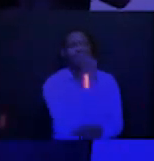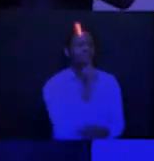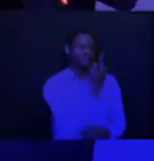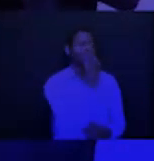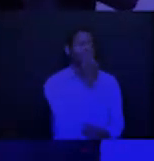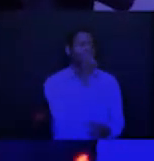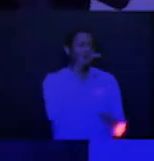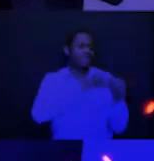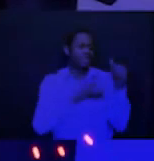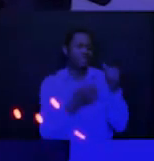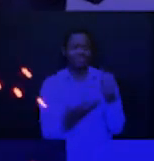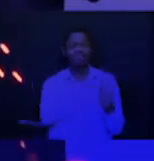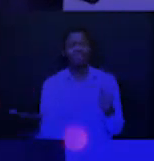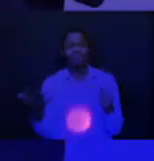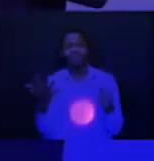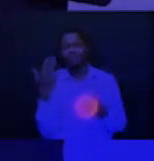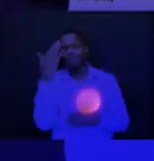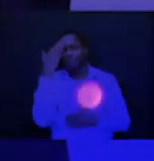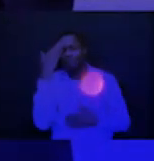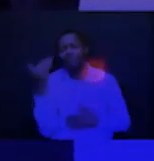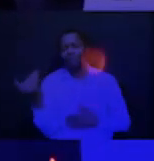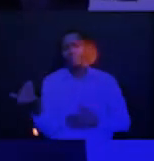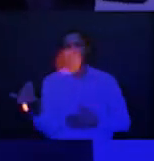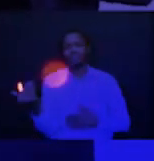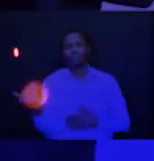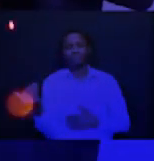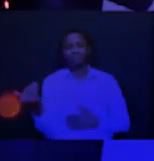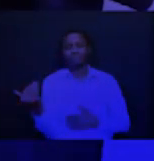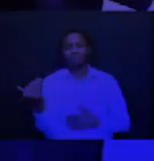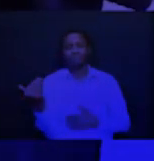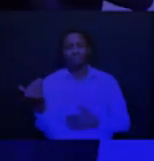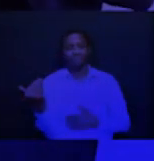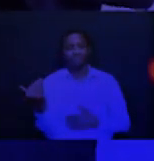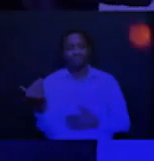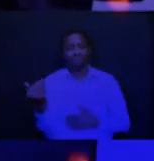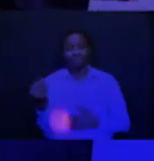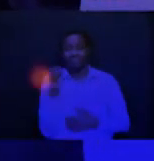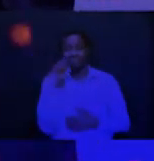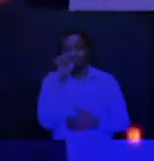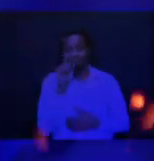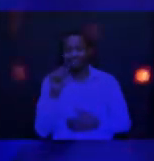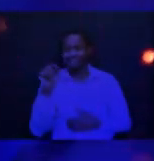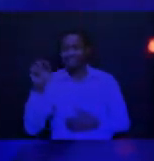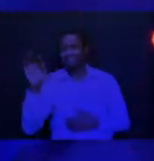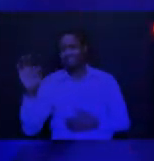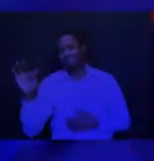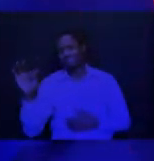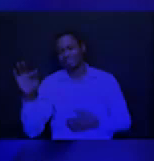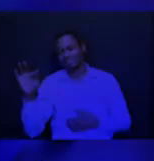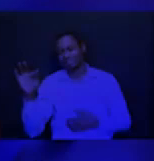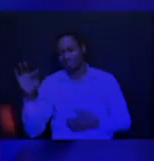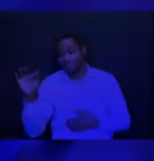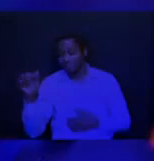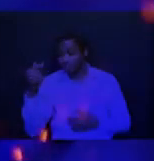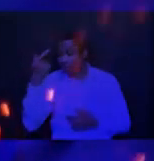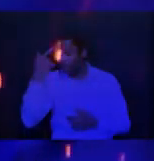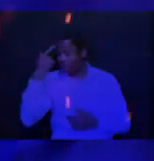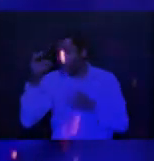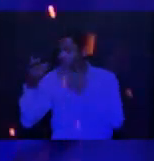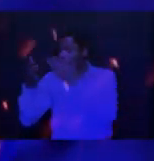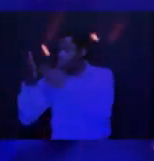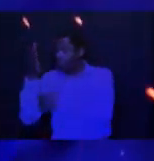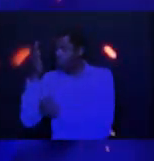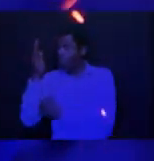point of reference. Why? The verse 19. For God was pleased to